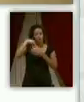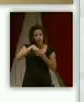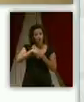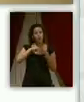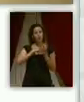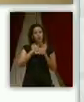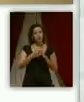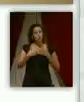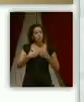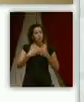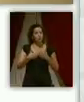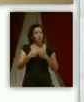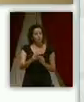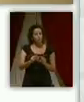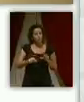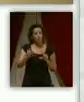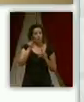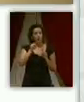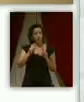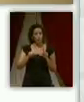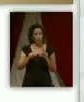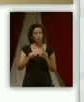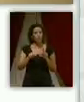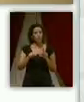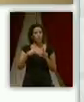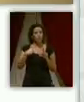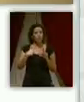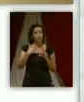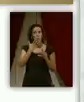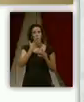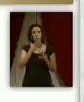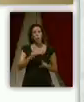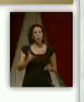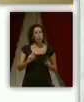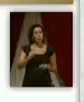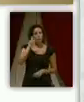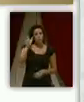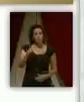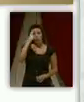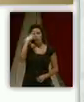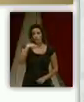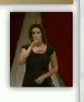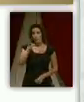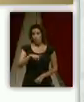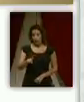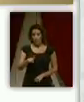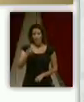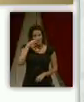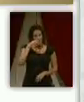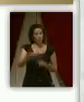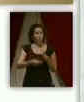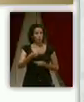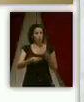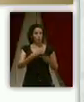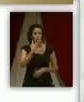technological giant who included a screen reader on their systems.